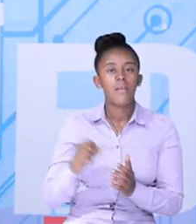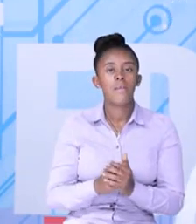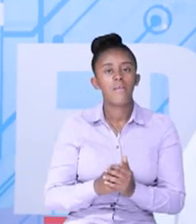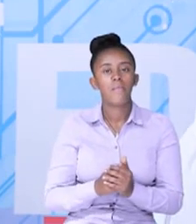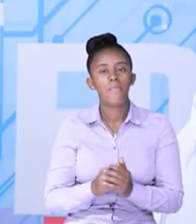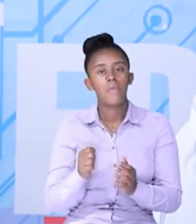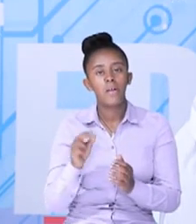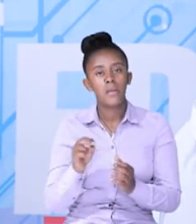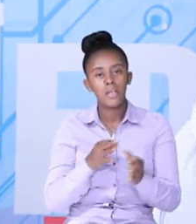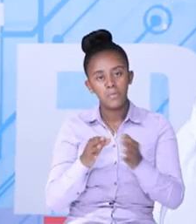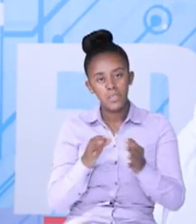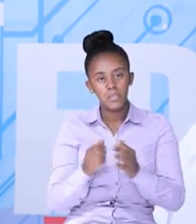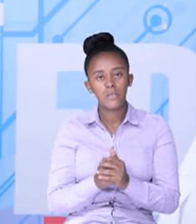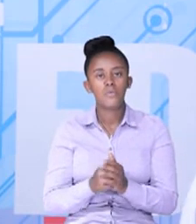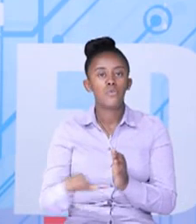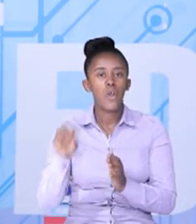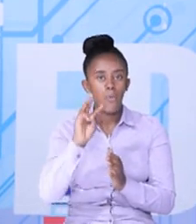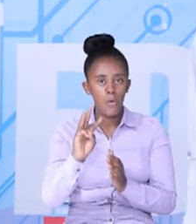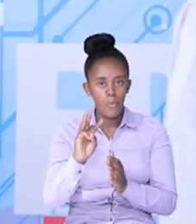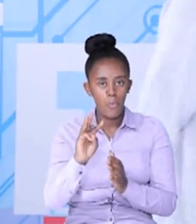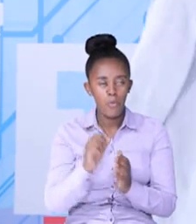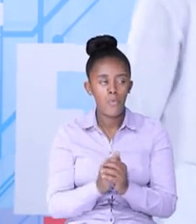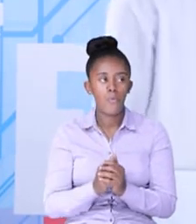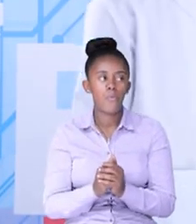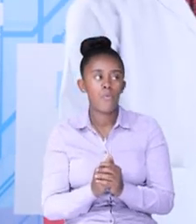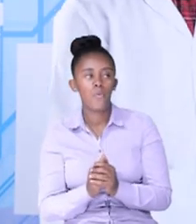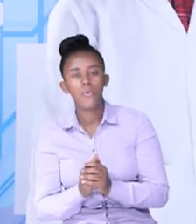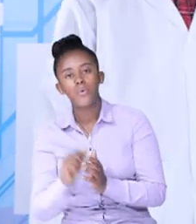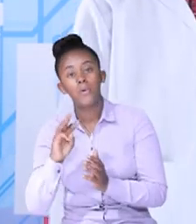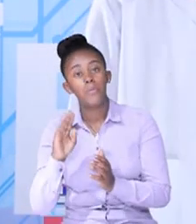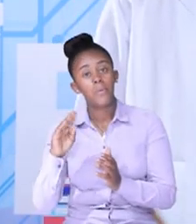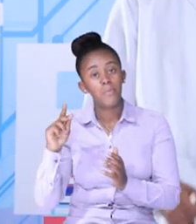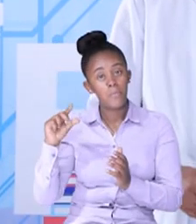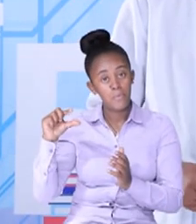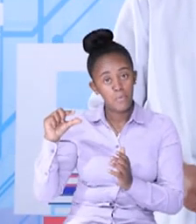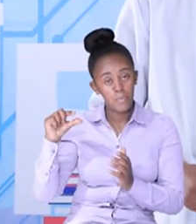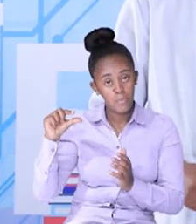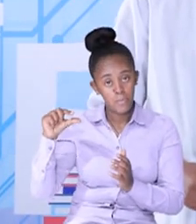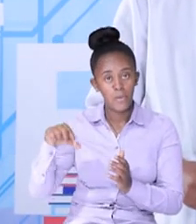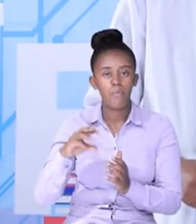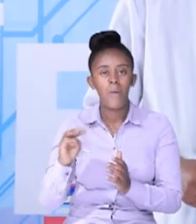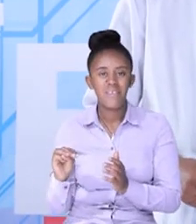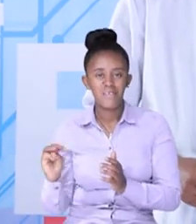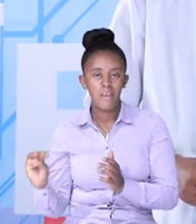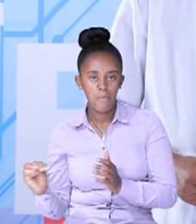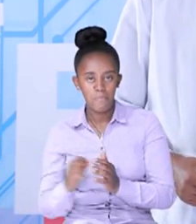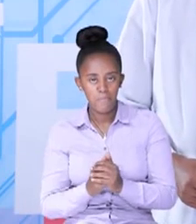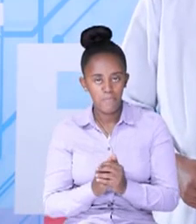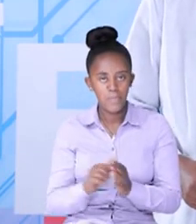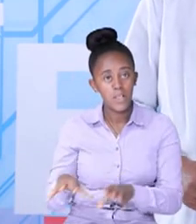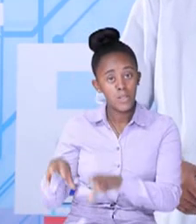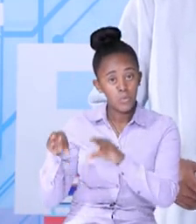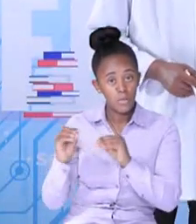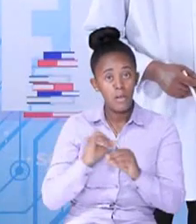can find an expression W is equals to bq over mass m. Students, I